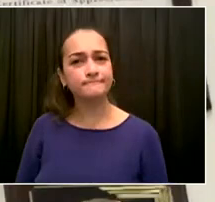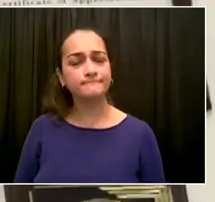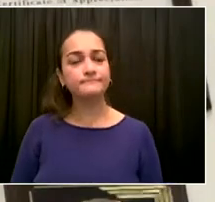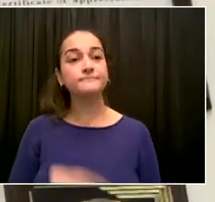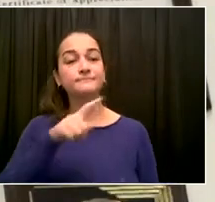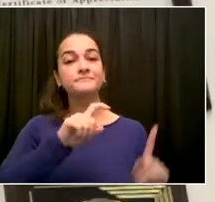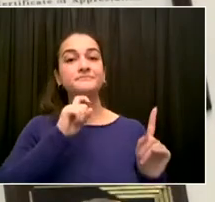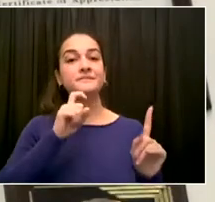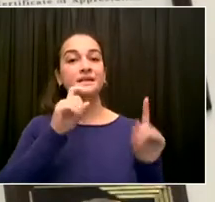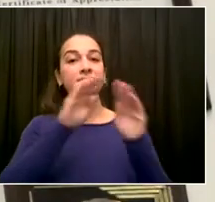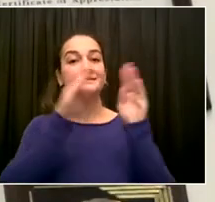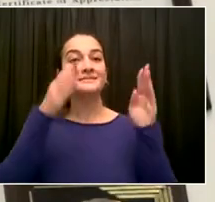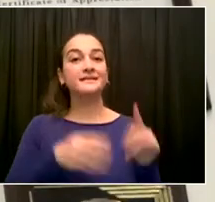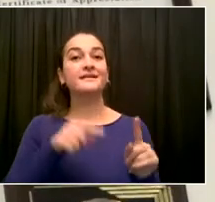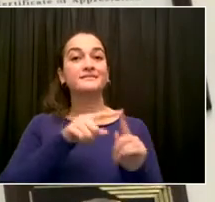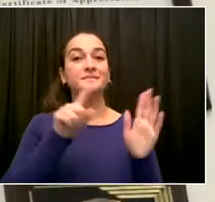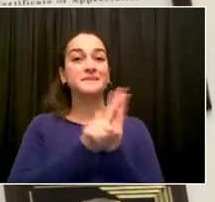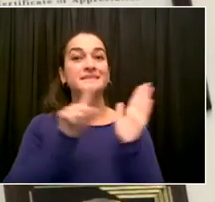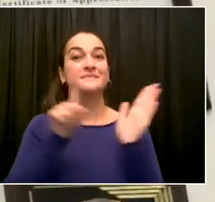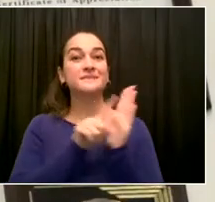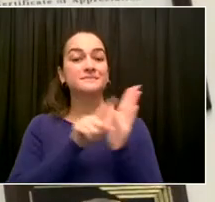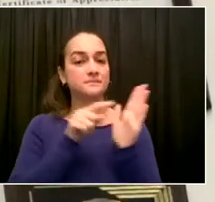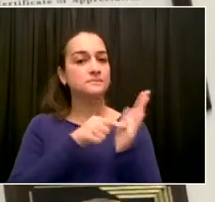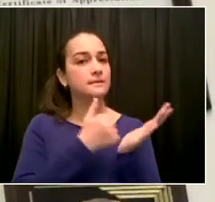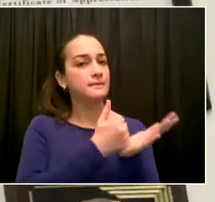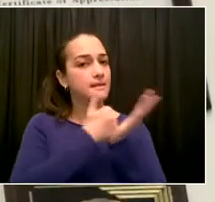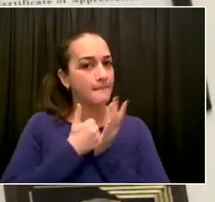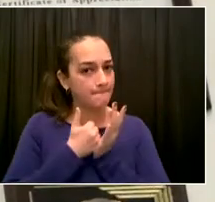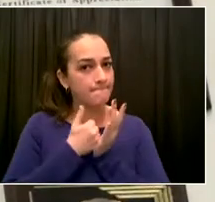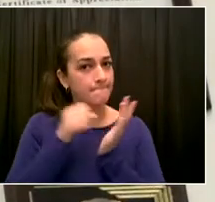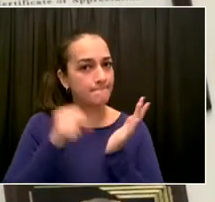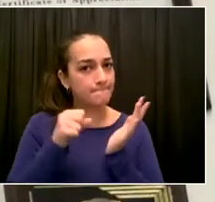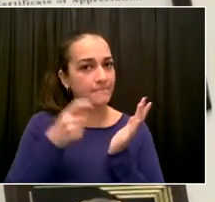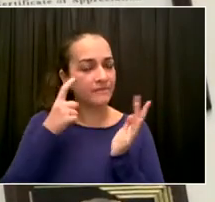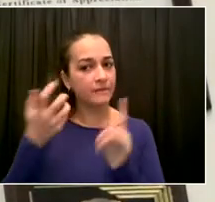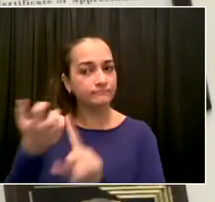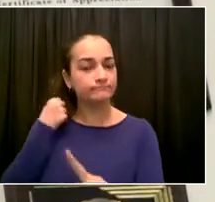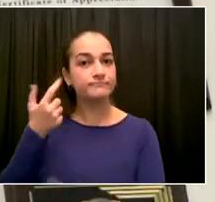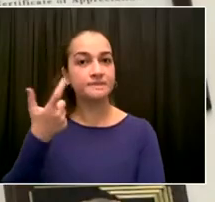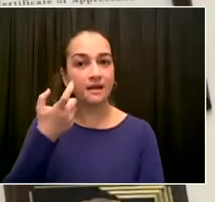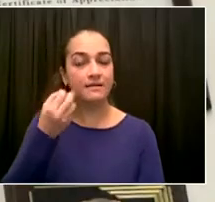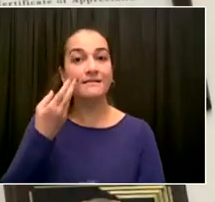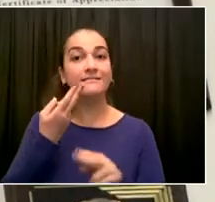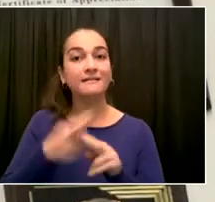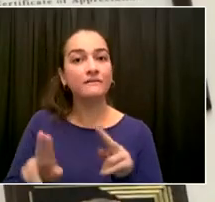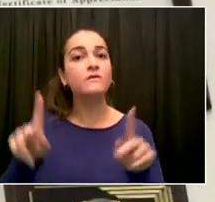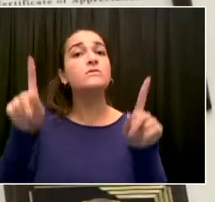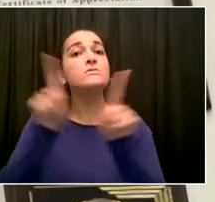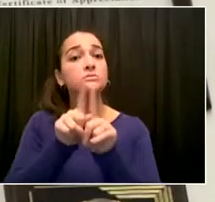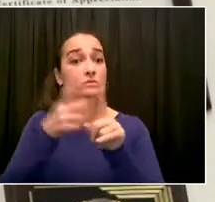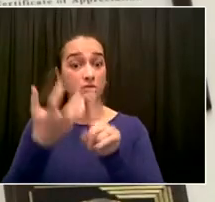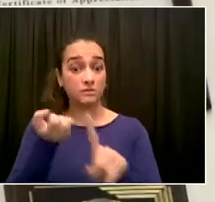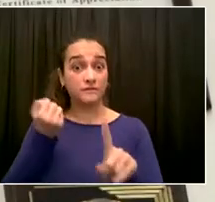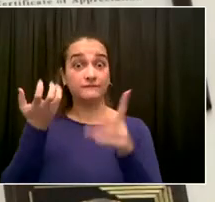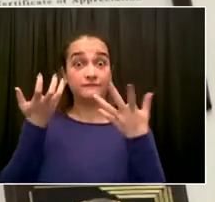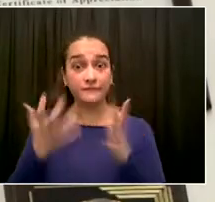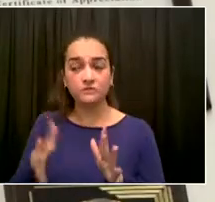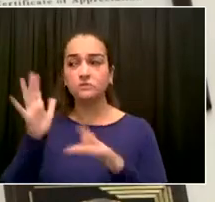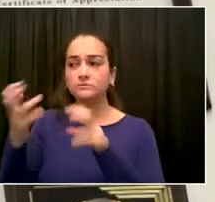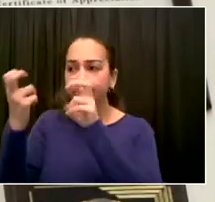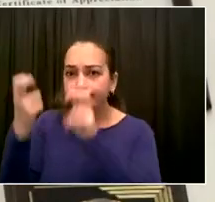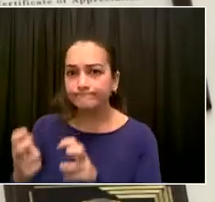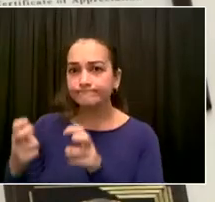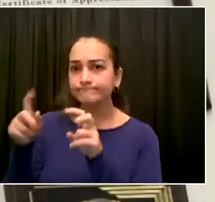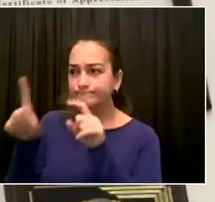another critical factor. But the longer term work of investing in the mental health and social emotional needs of our students is a priority. And I also want to